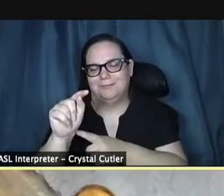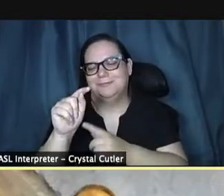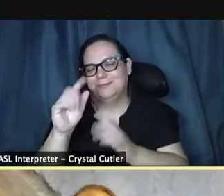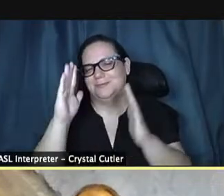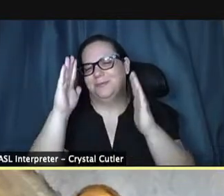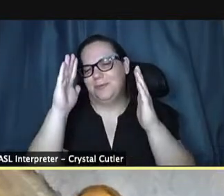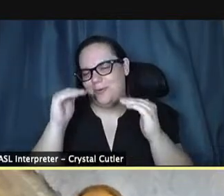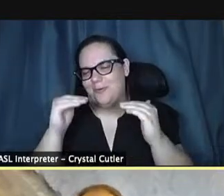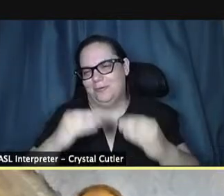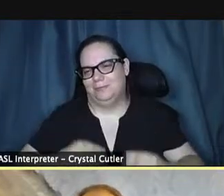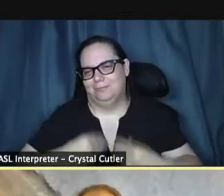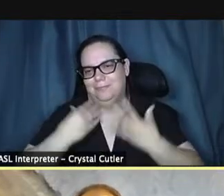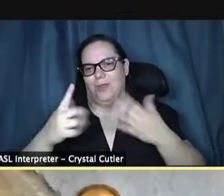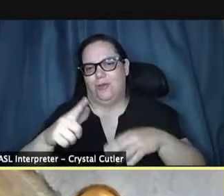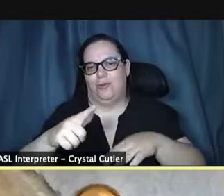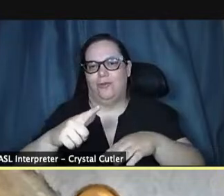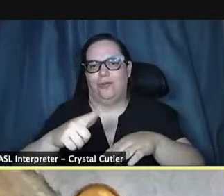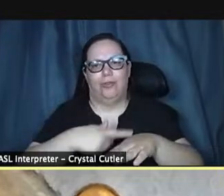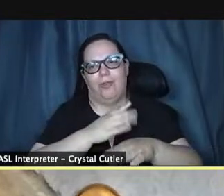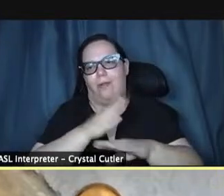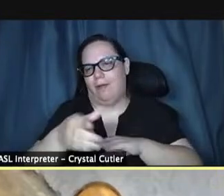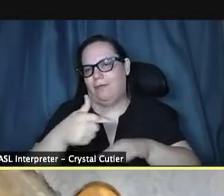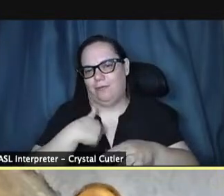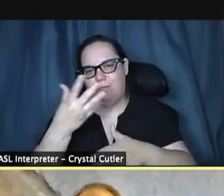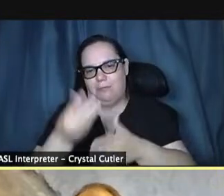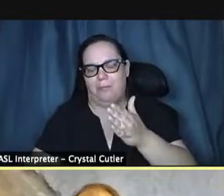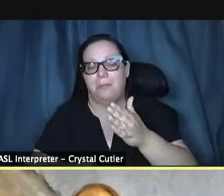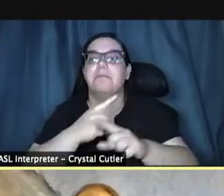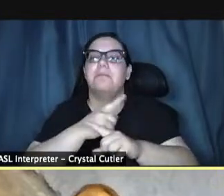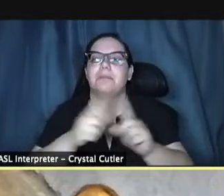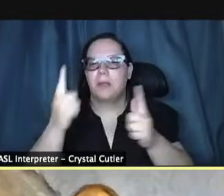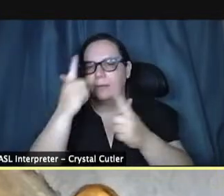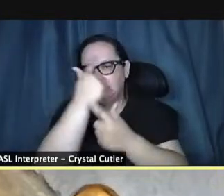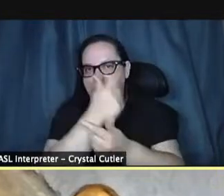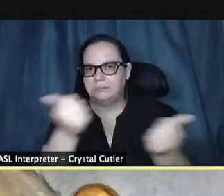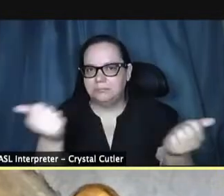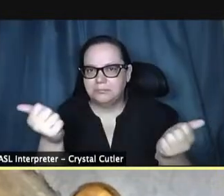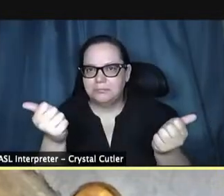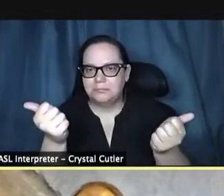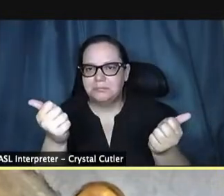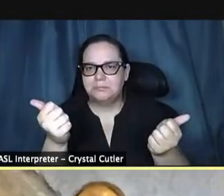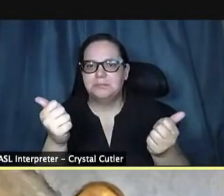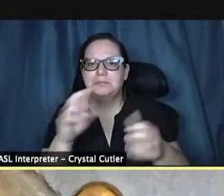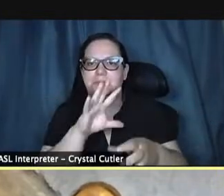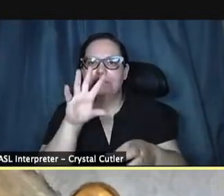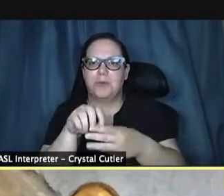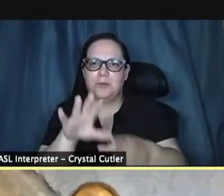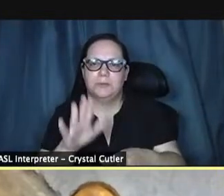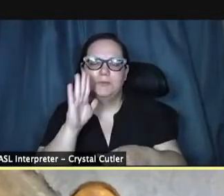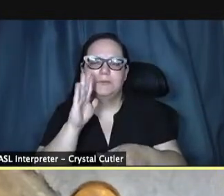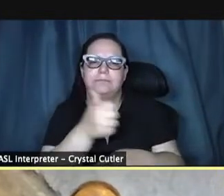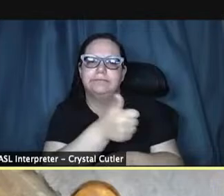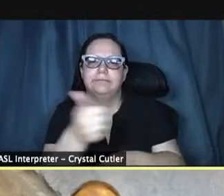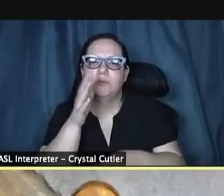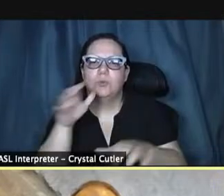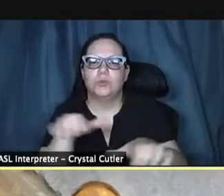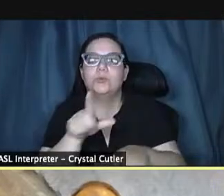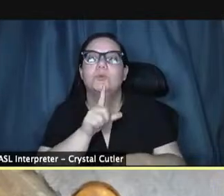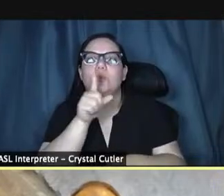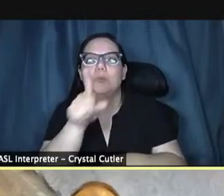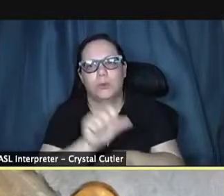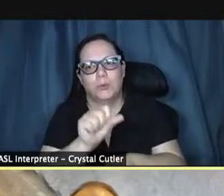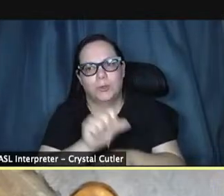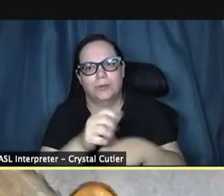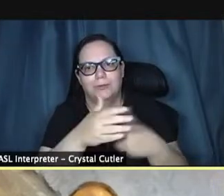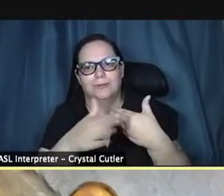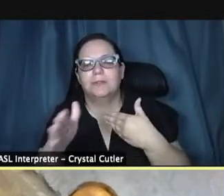it is up to you, dear conference participants, dear symposium participants, who will do the real work. So please